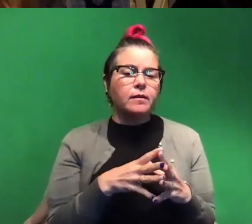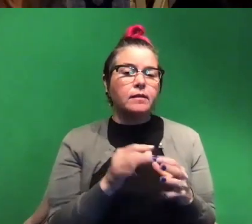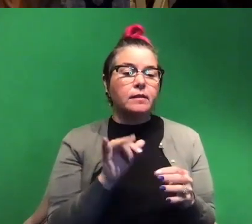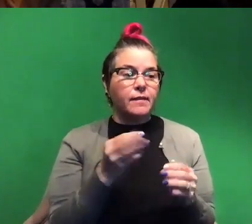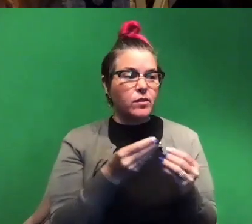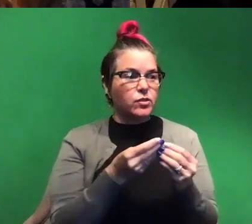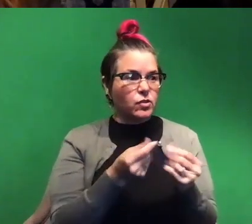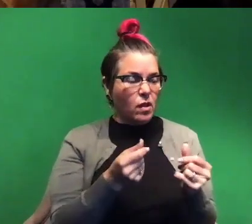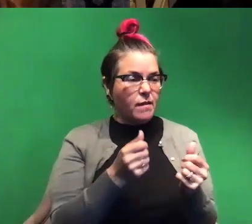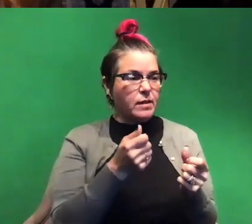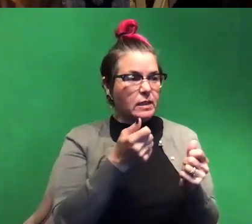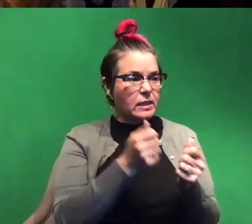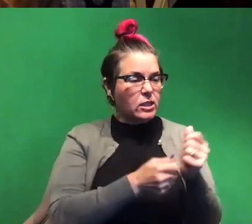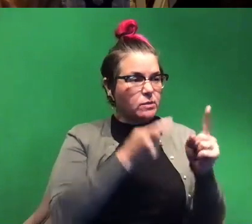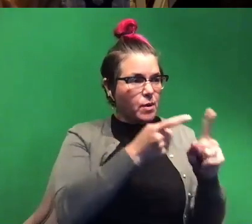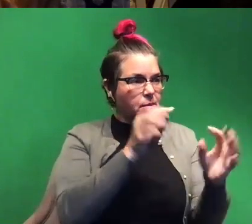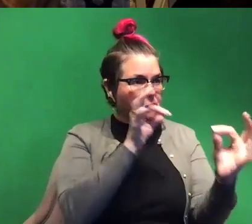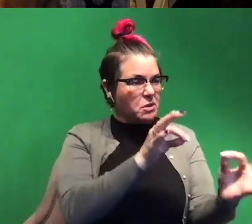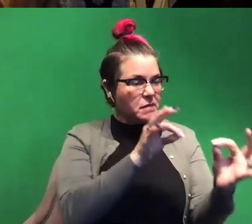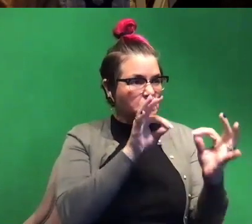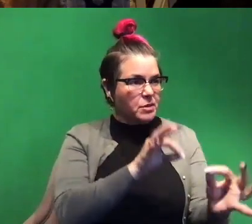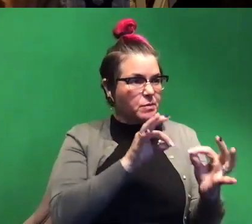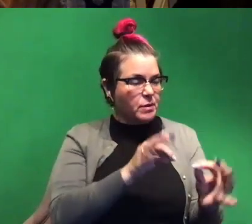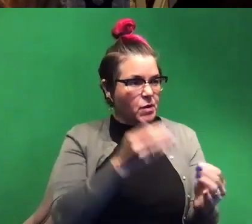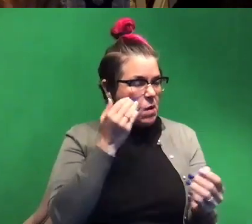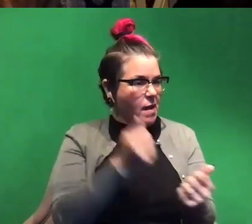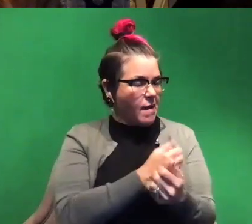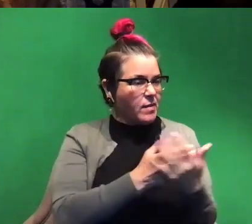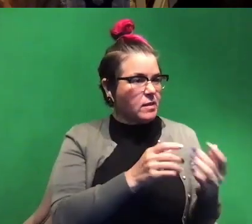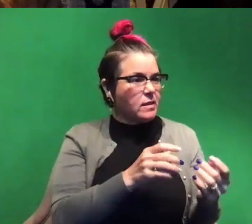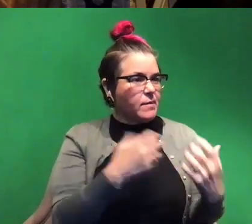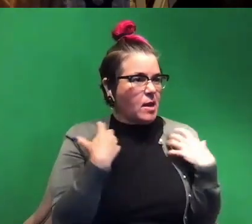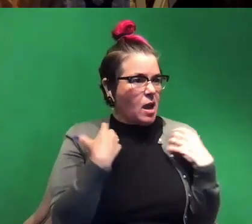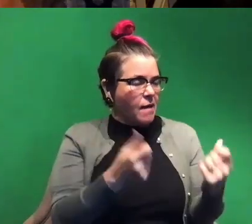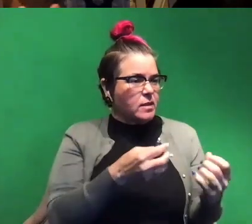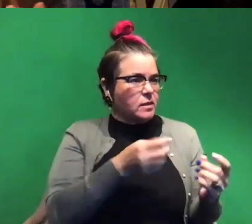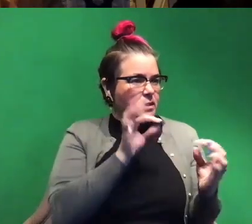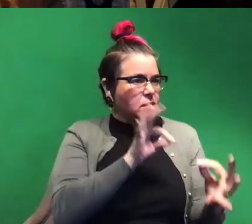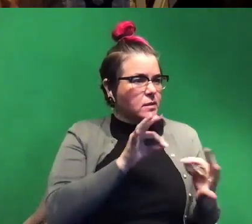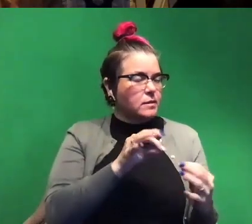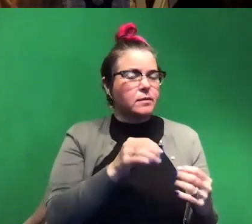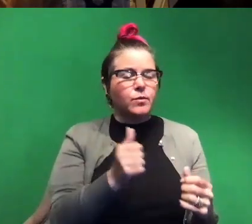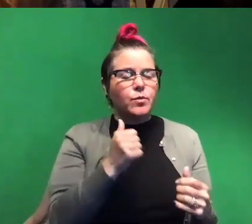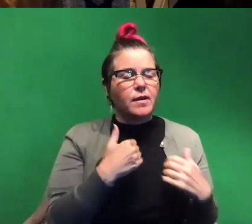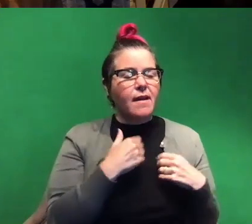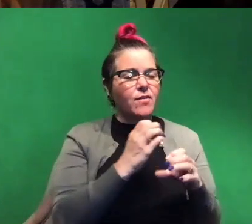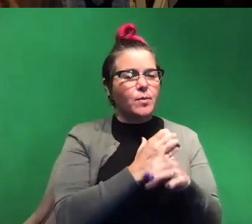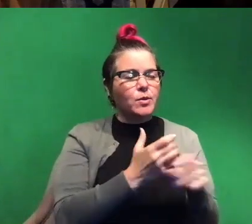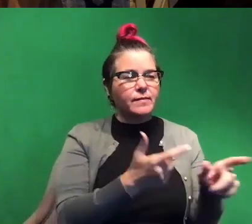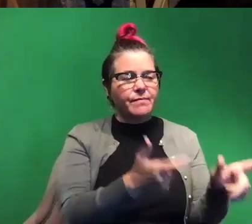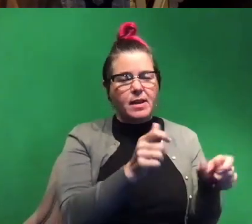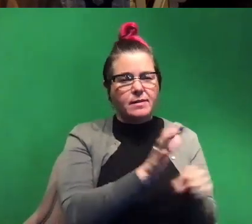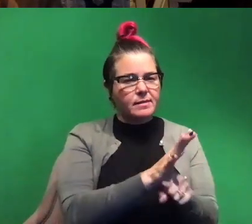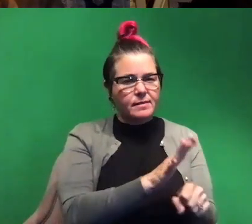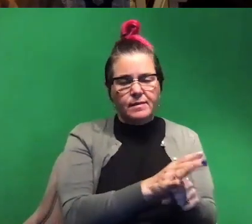every point like, oh, it has to be perfect, we have to know everything, we have to be so confident, we wouldn't have computers that were fast enough to do that